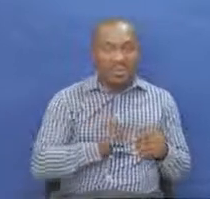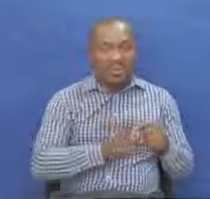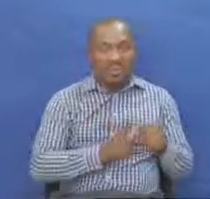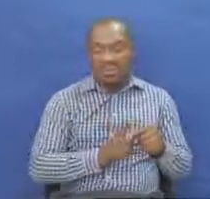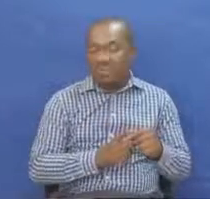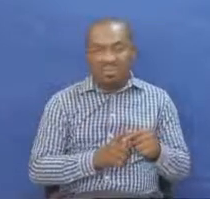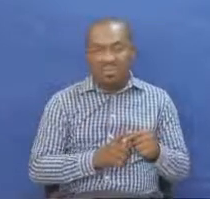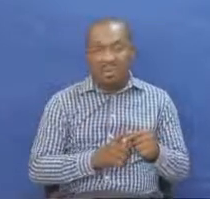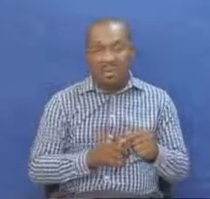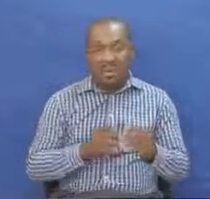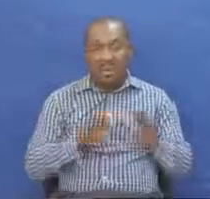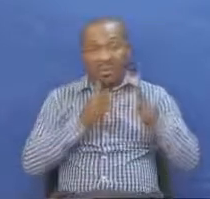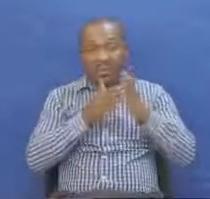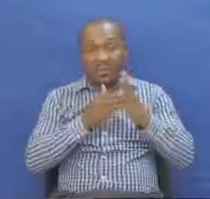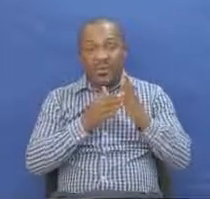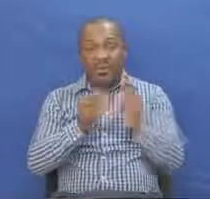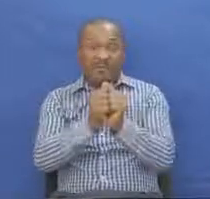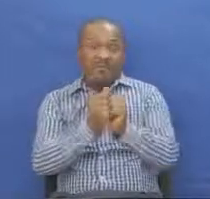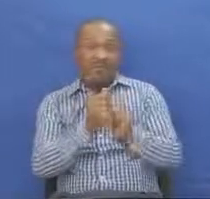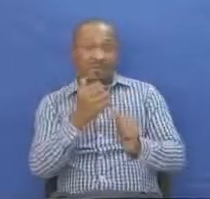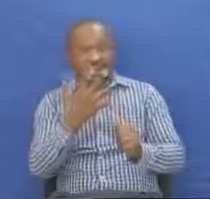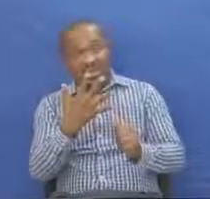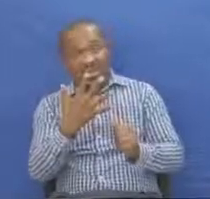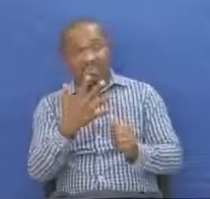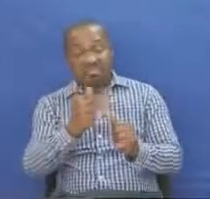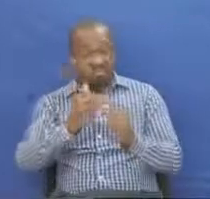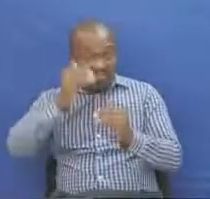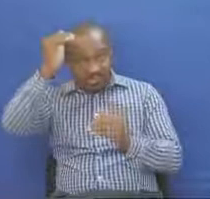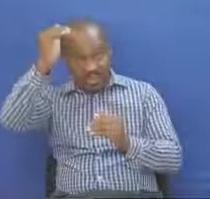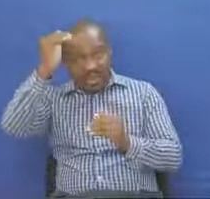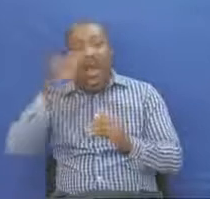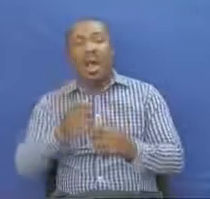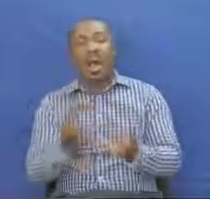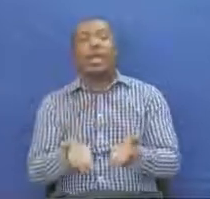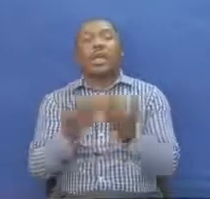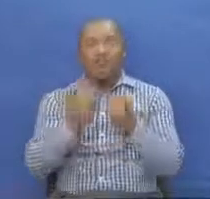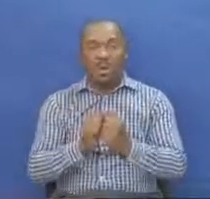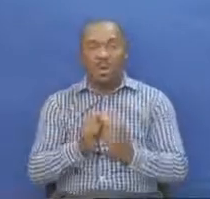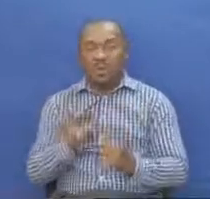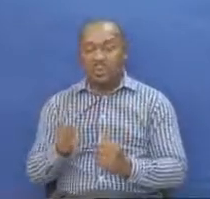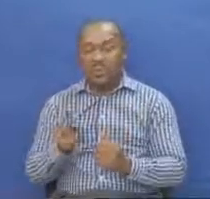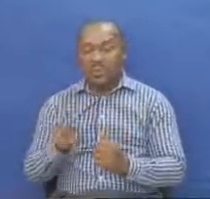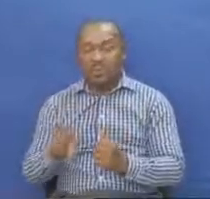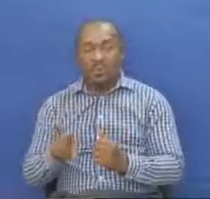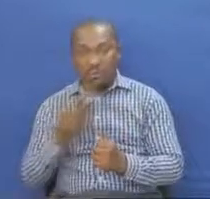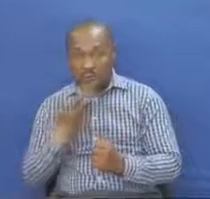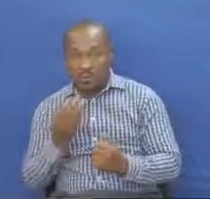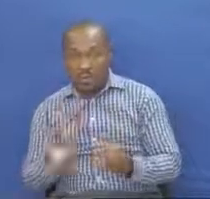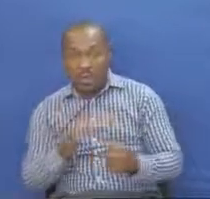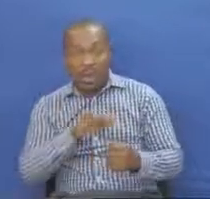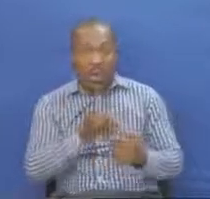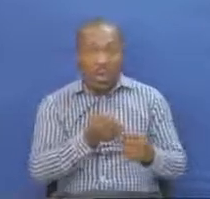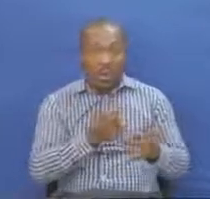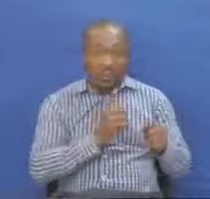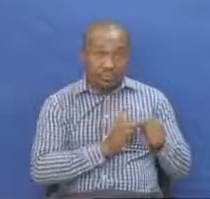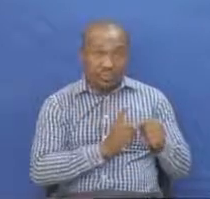the reproduction of organism, which means the perpetuation of life on Earth, or the increase in the species of the